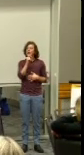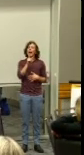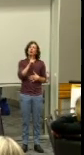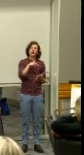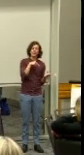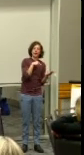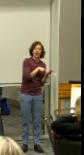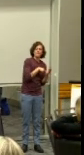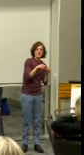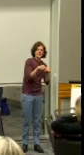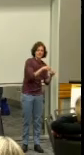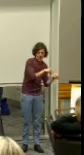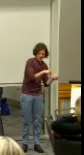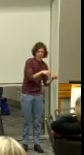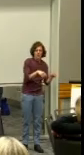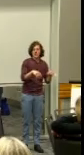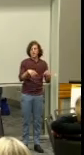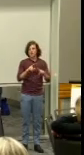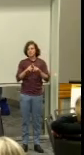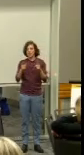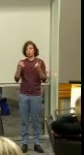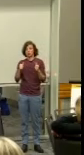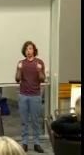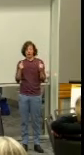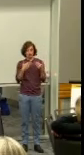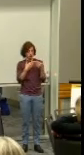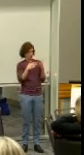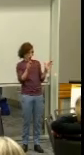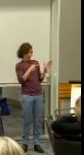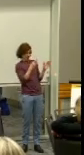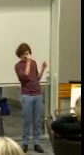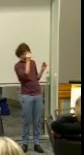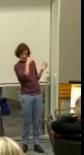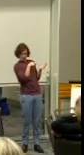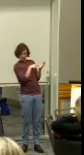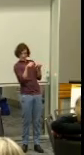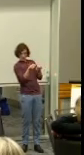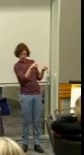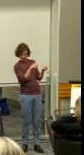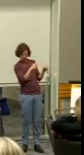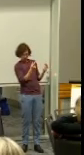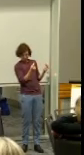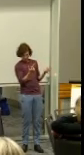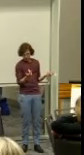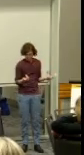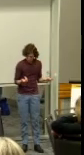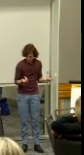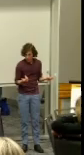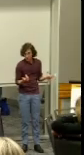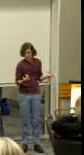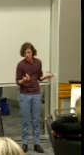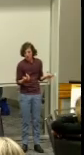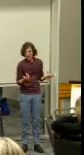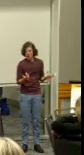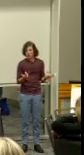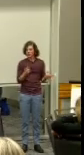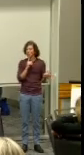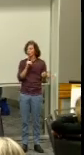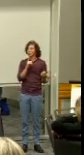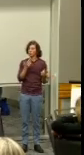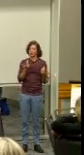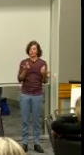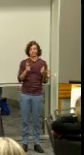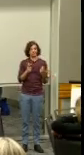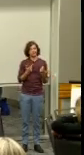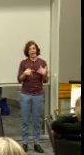and I think we're trying to think very broadly about that affordability piece and how we do that. And so that this is like the key challenge, obviously, is